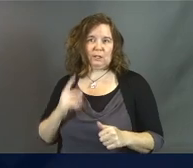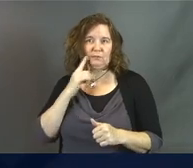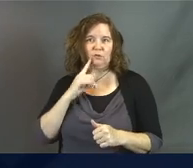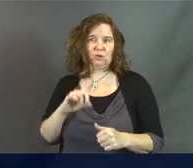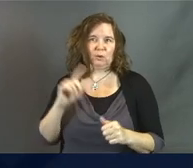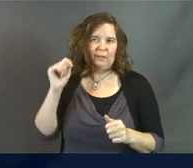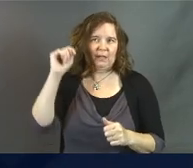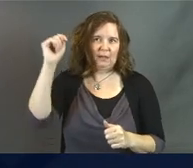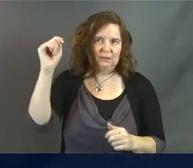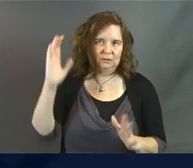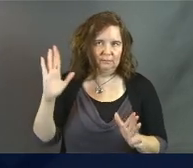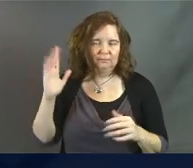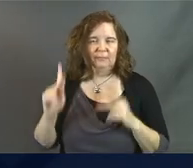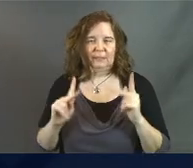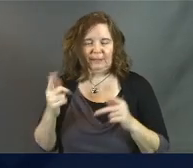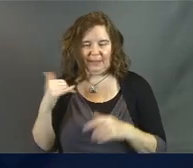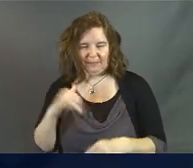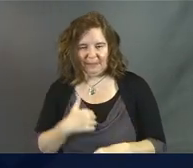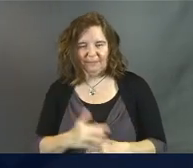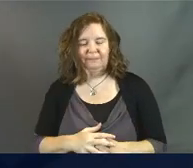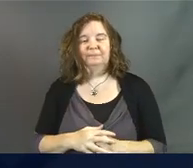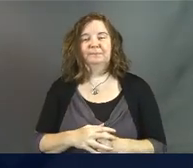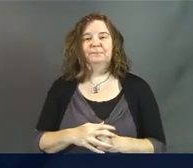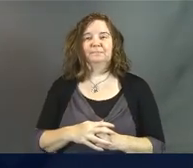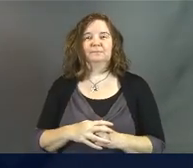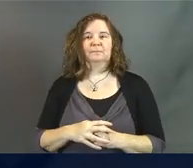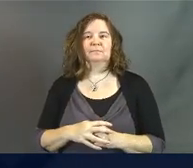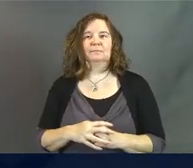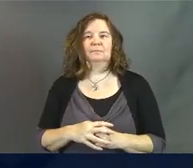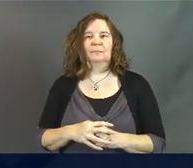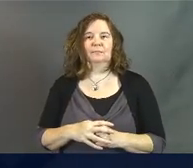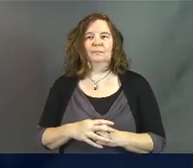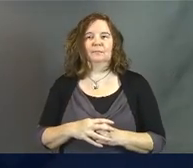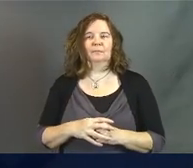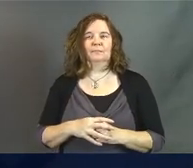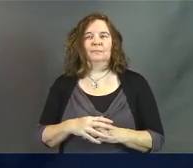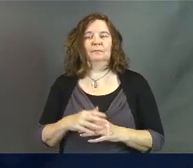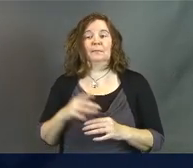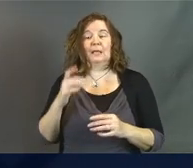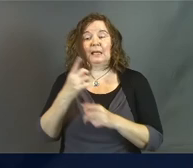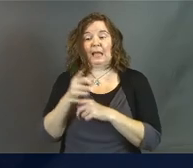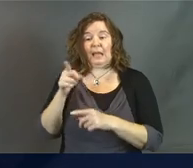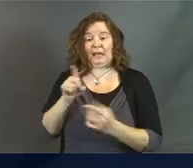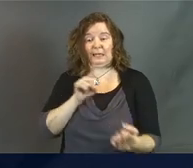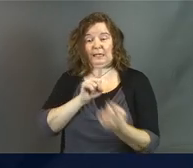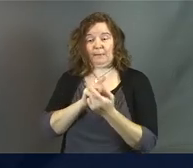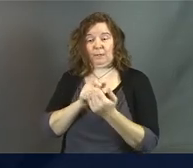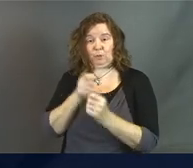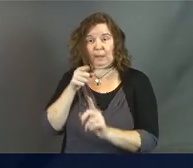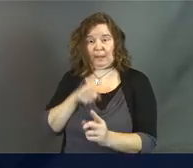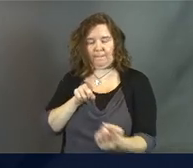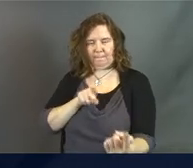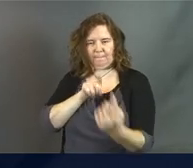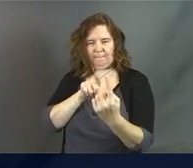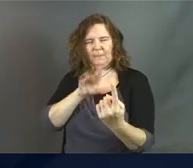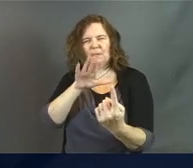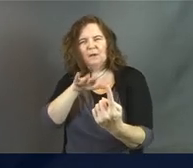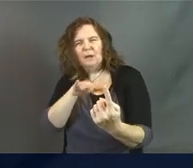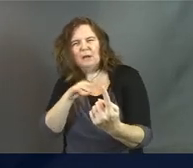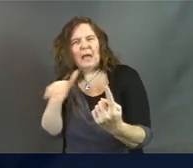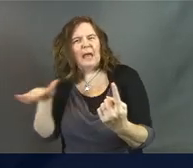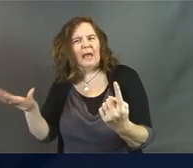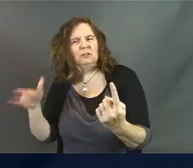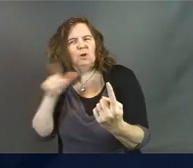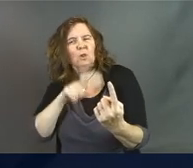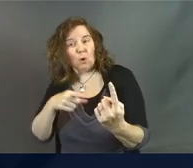for you theological geeks like me out there. Pre-incarnate Christ, right? And he meets with him and he says, "Hey,